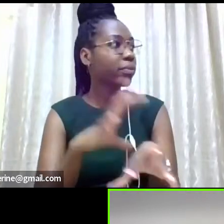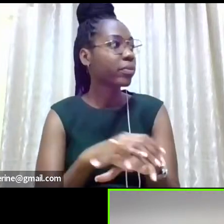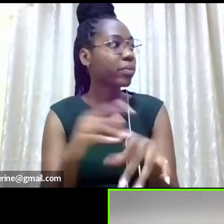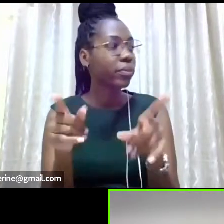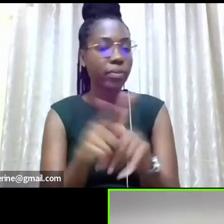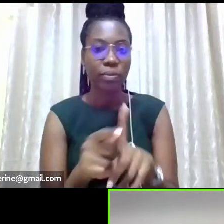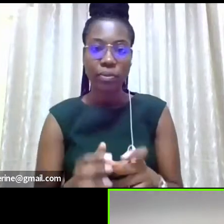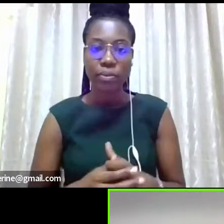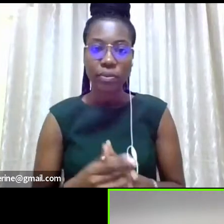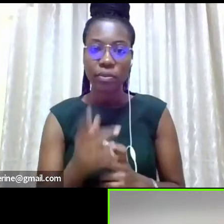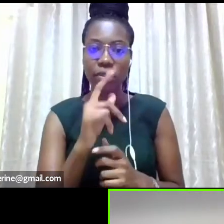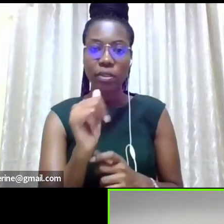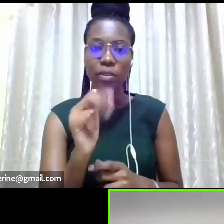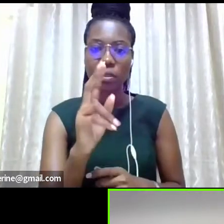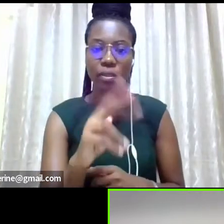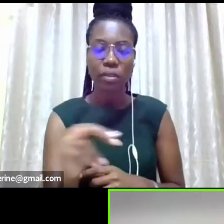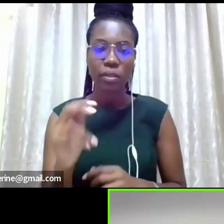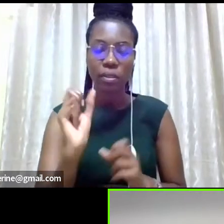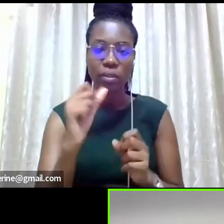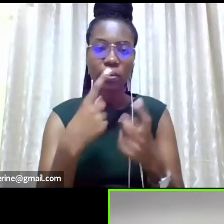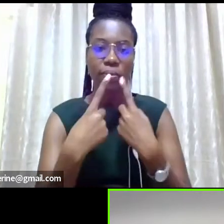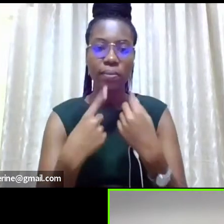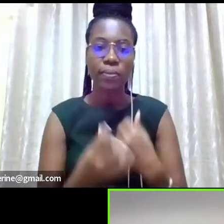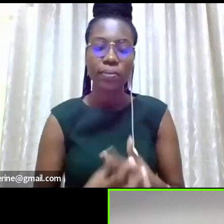And there you go. You can speak.